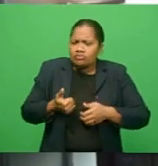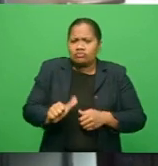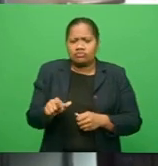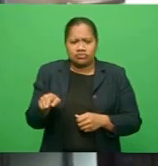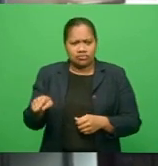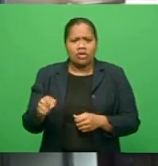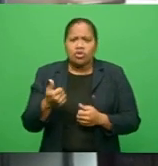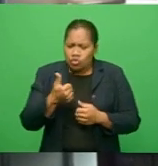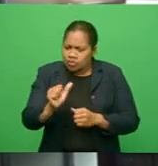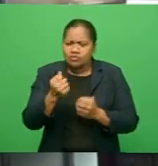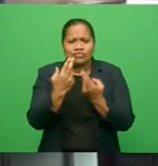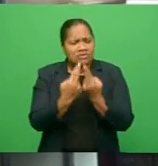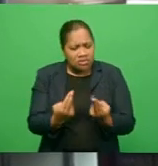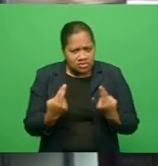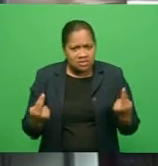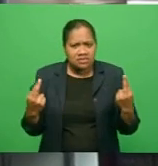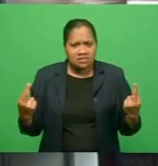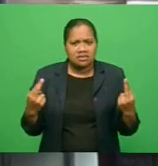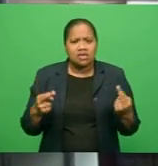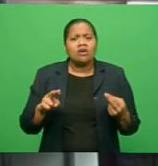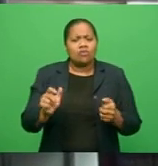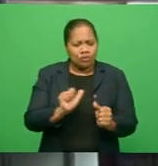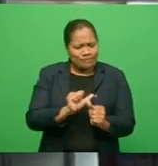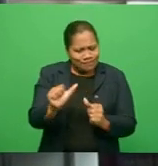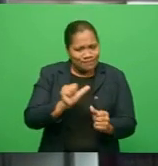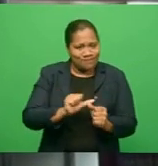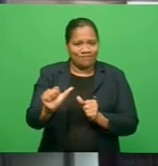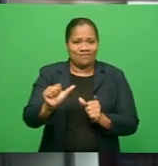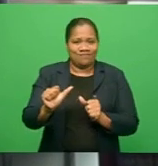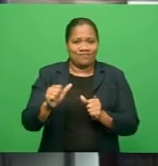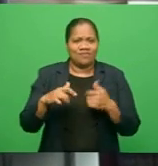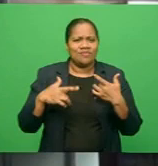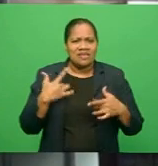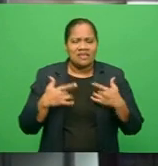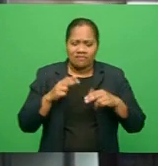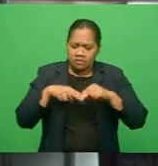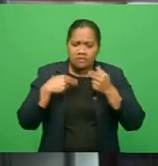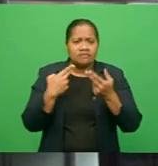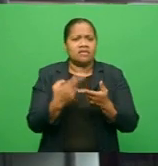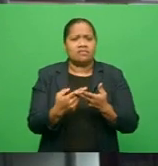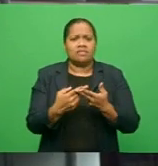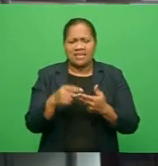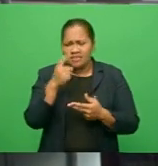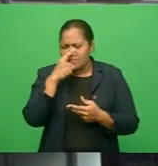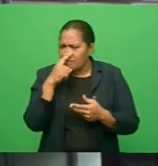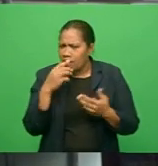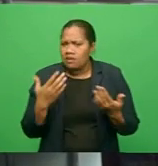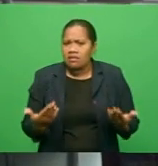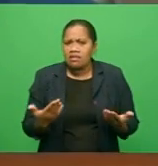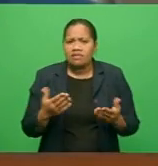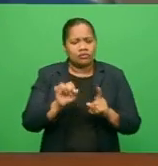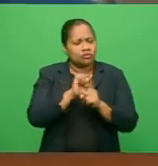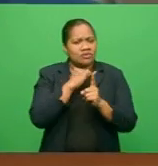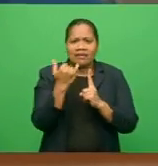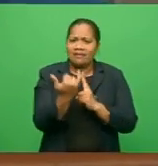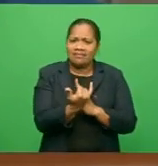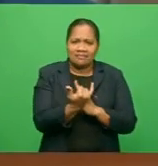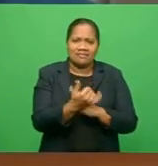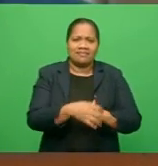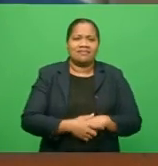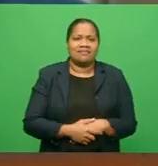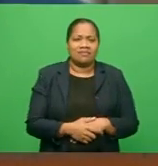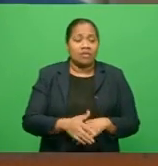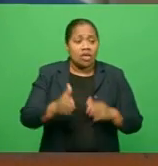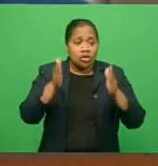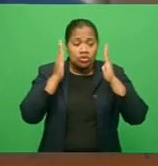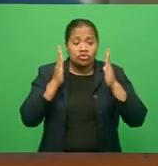these resources very well for the betterment of their families, betterment of the people, betterment of the society. Church General